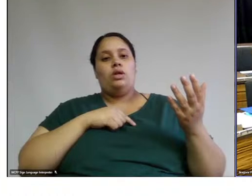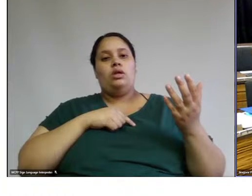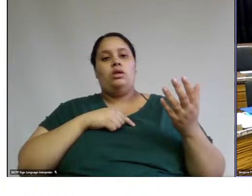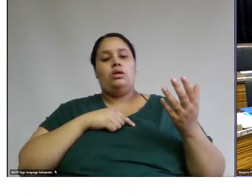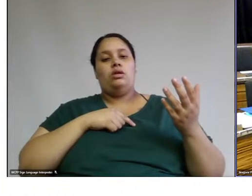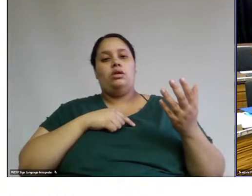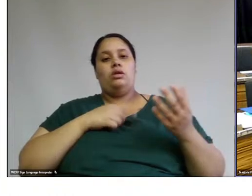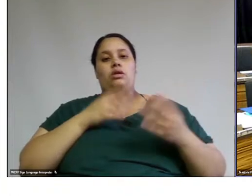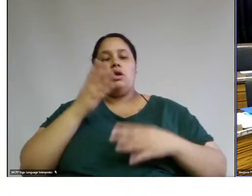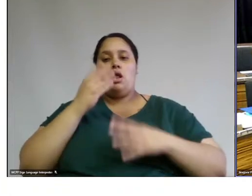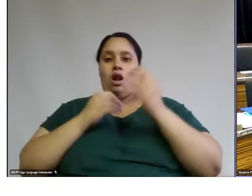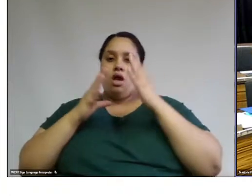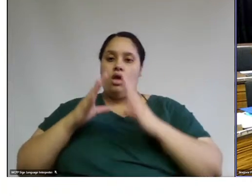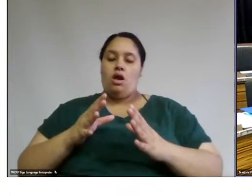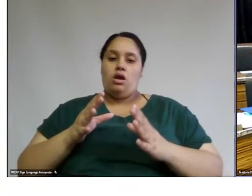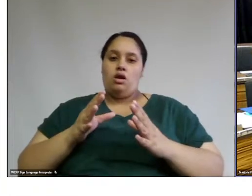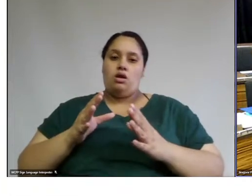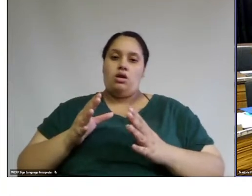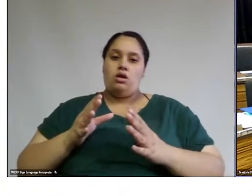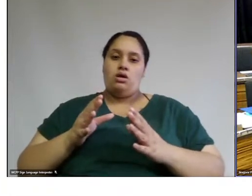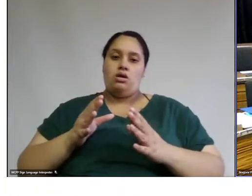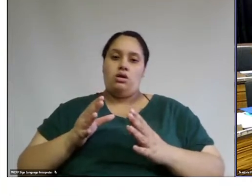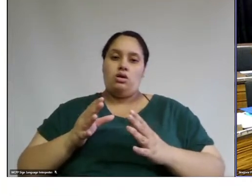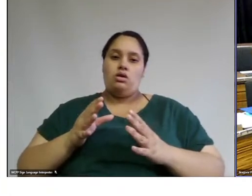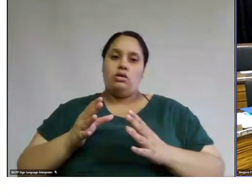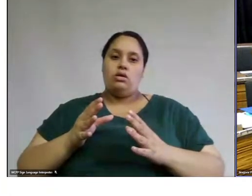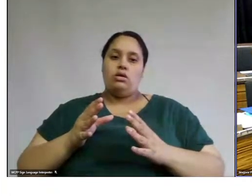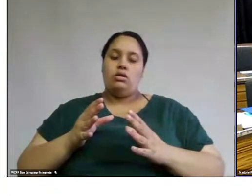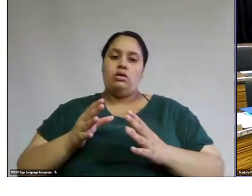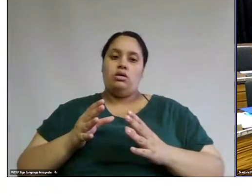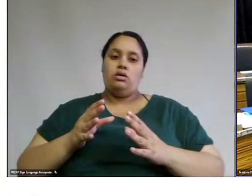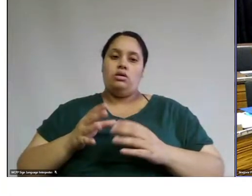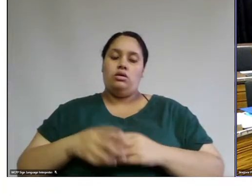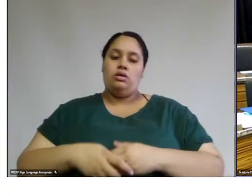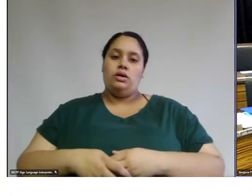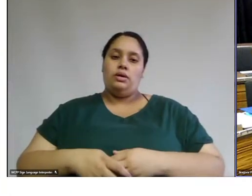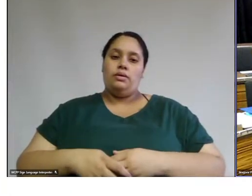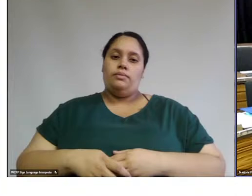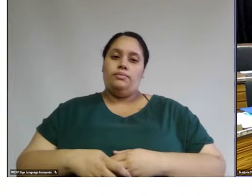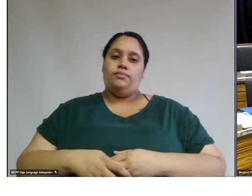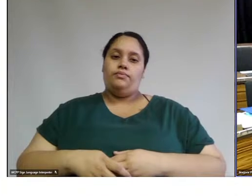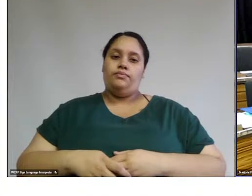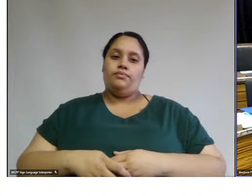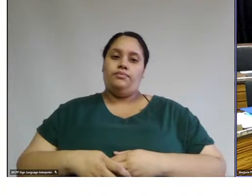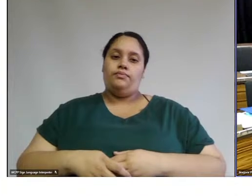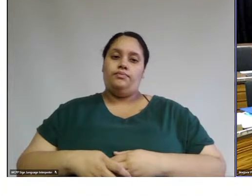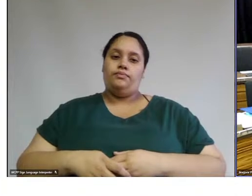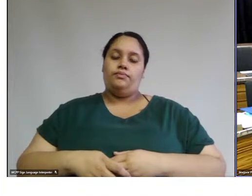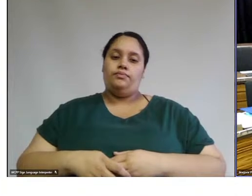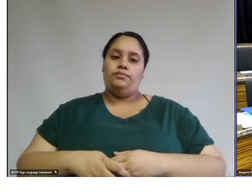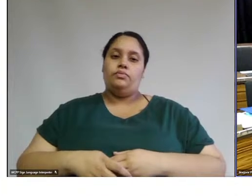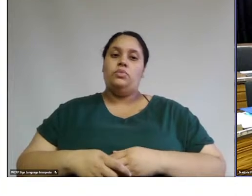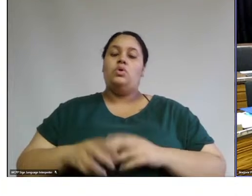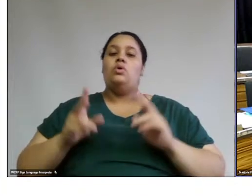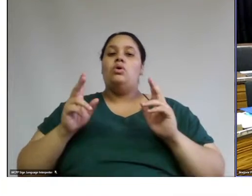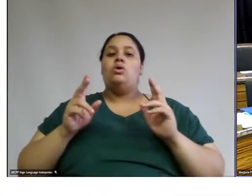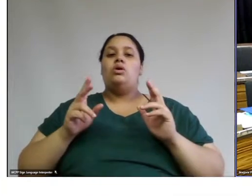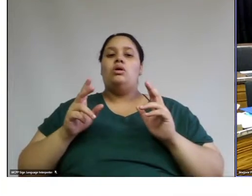and the fact that there are a small cohort of schools that essentially everybody is trying to get